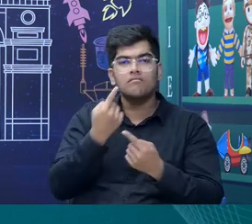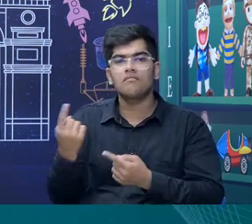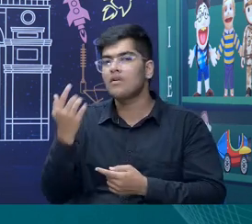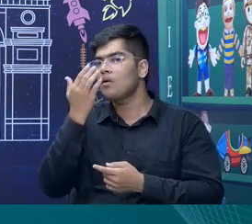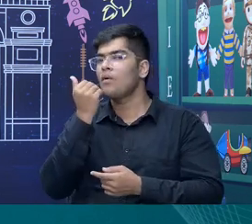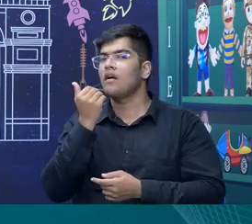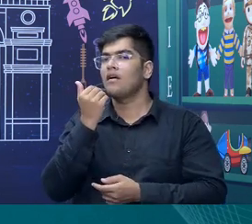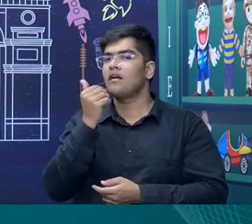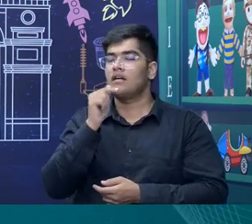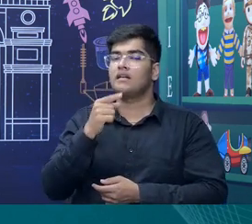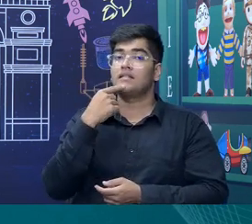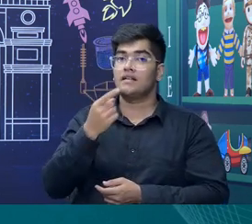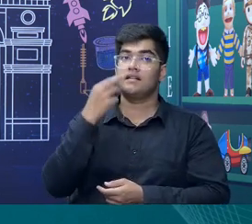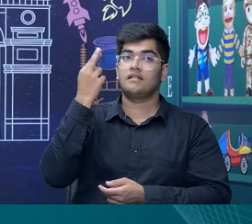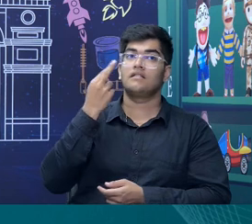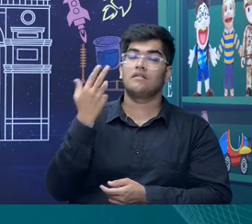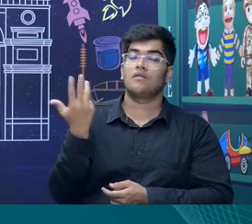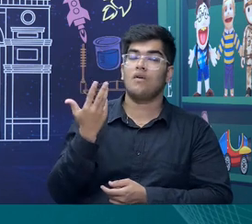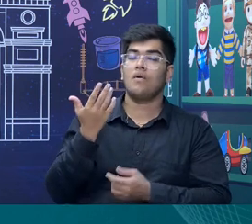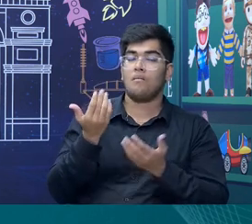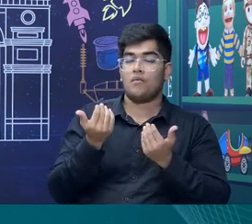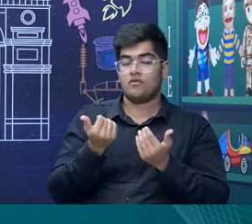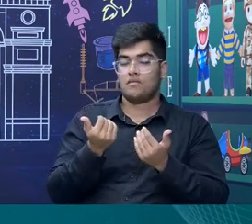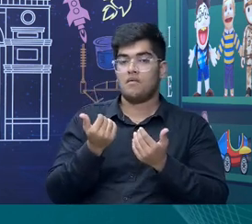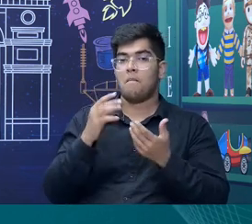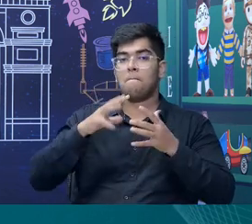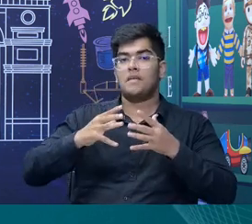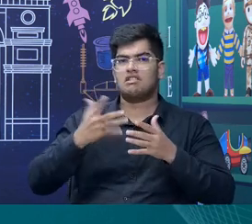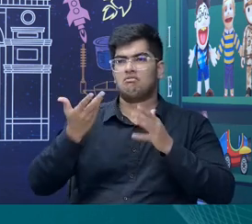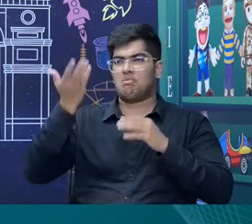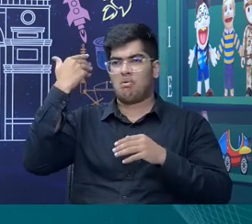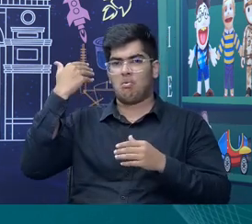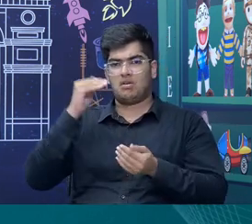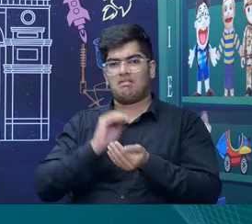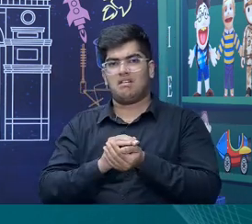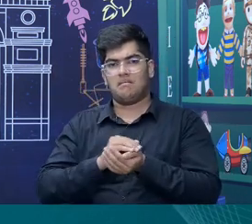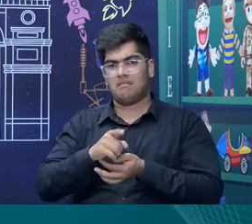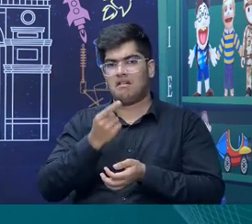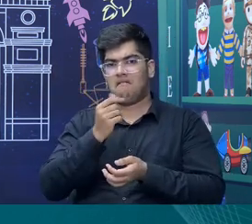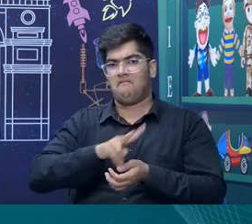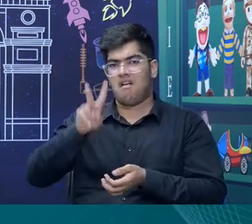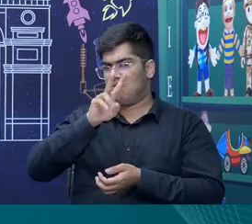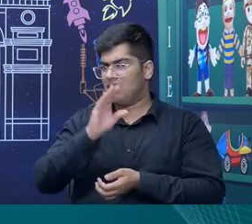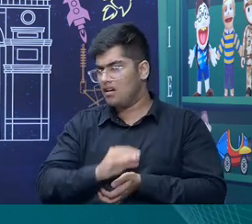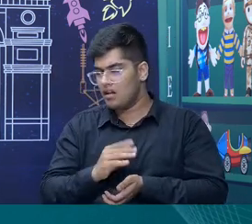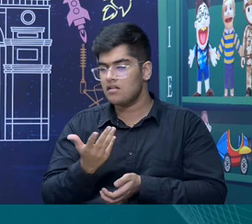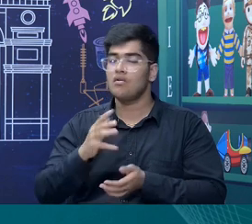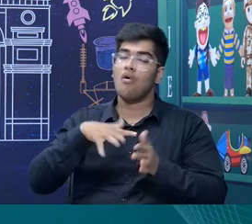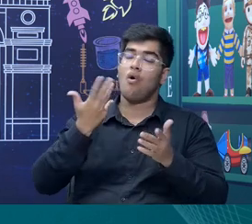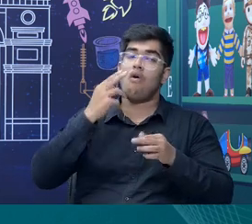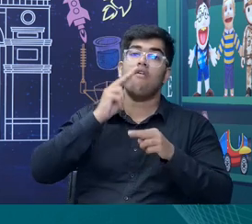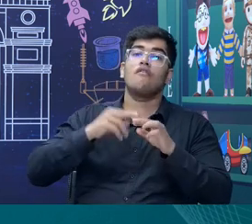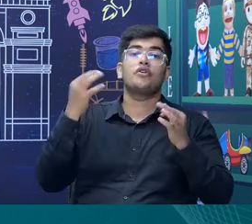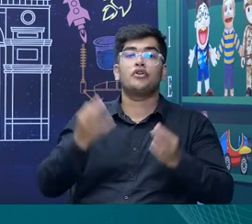we see that sometimes sometimes it may be possible that a firm may decide to revalue its assets